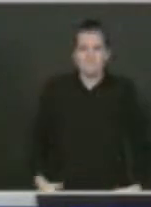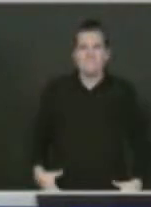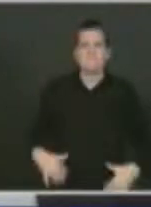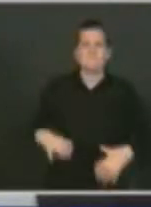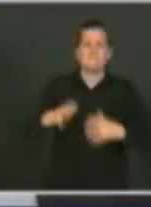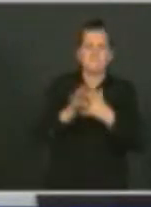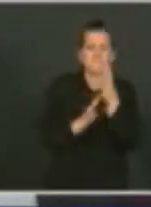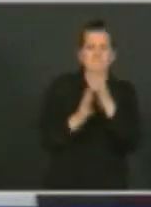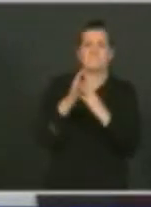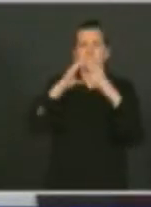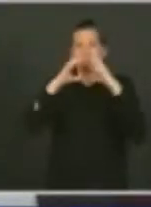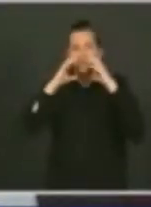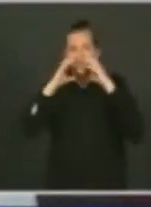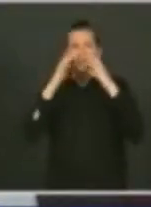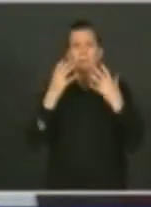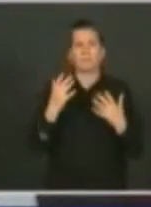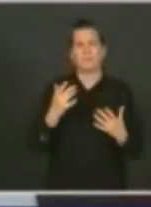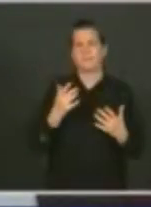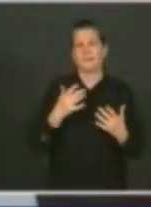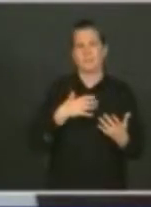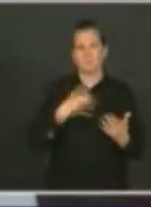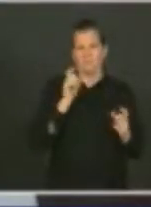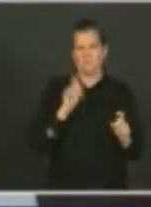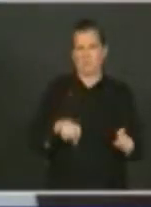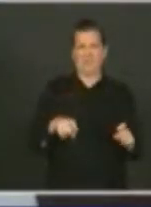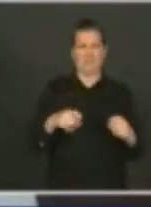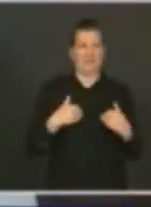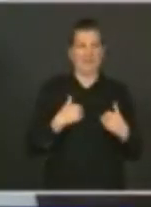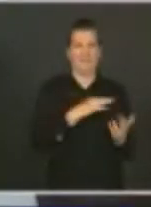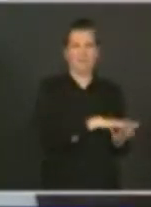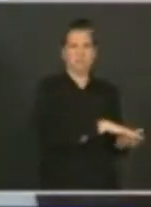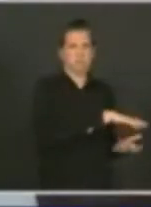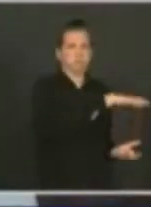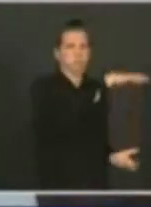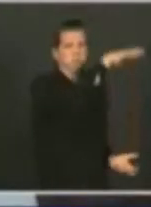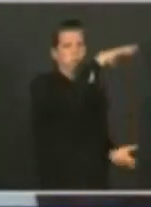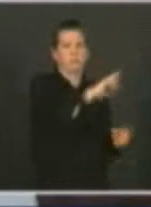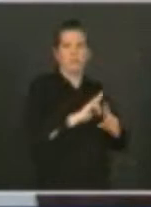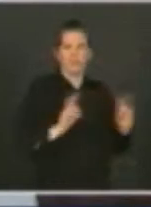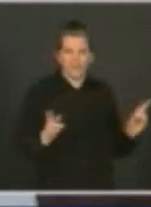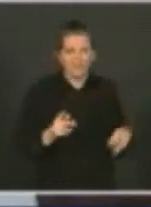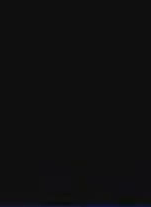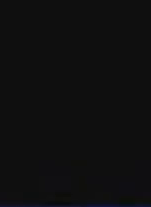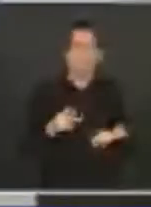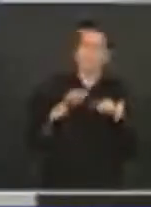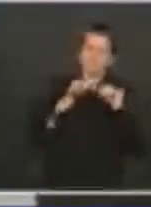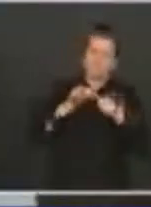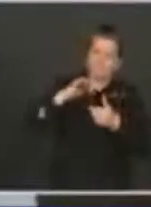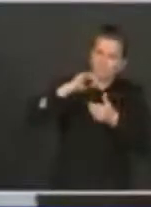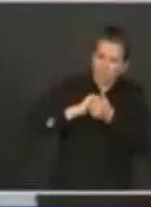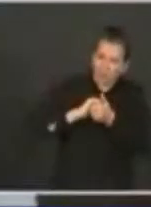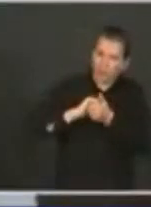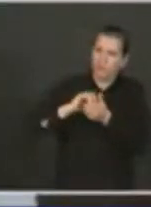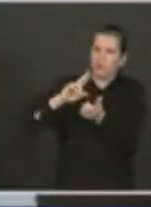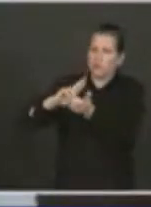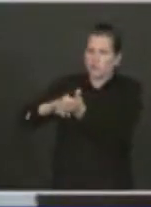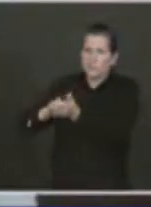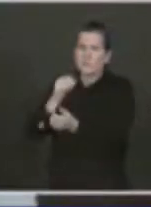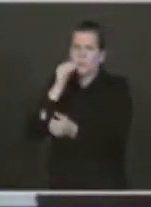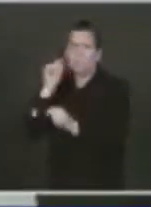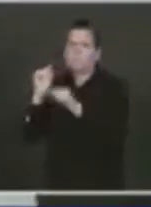is challenging, and we want to continue the partnership with nursing homes. Appreciate what the